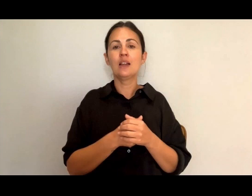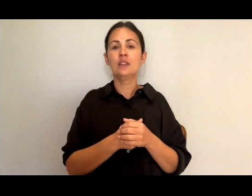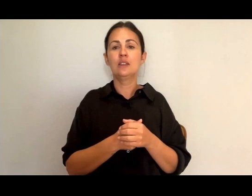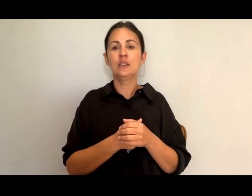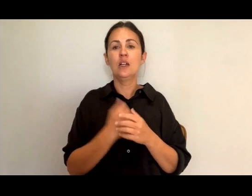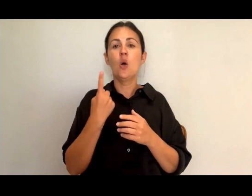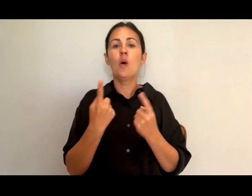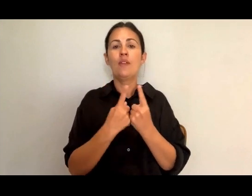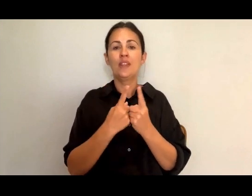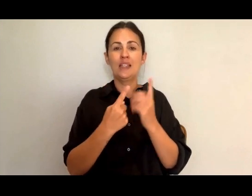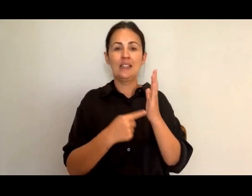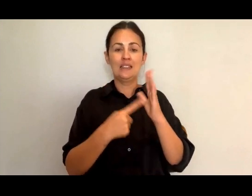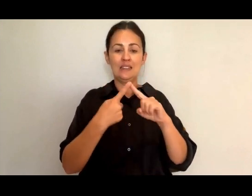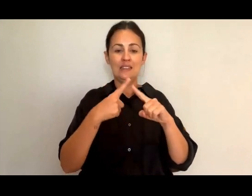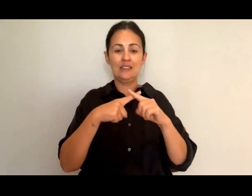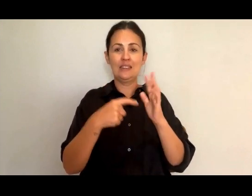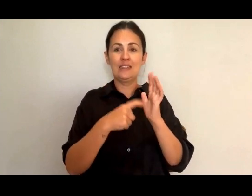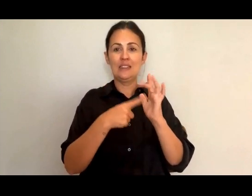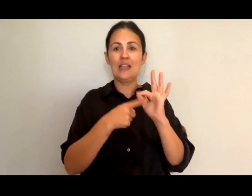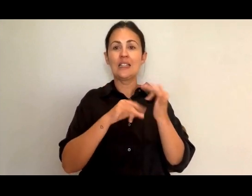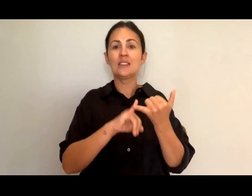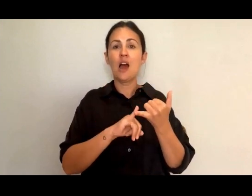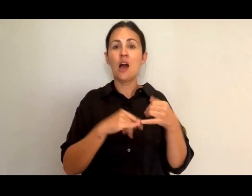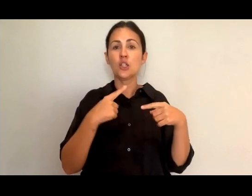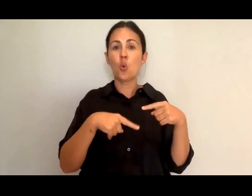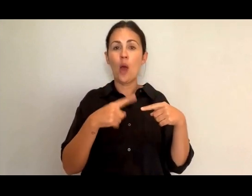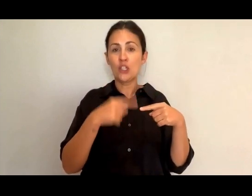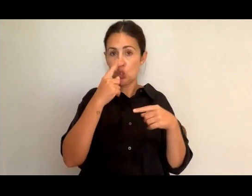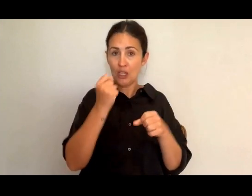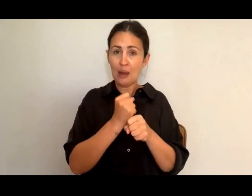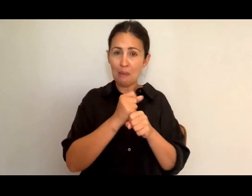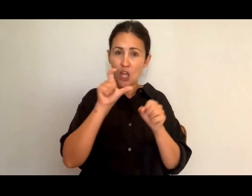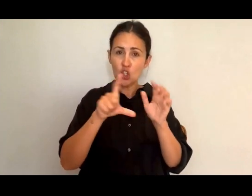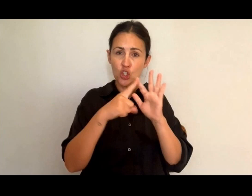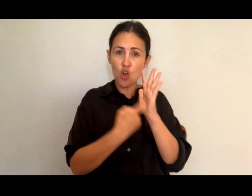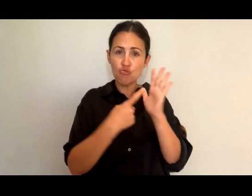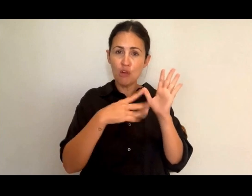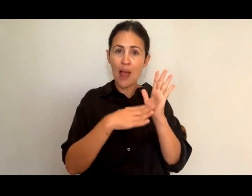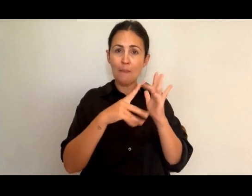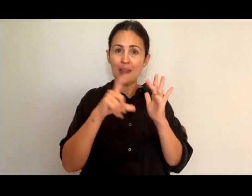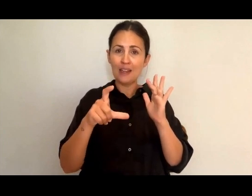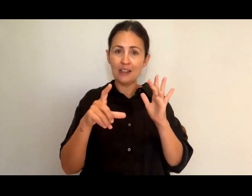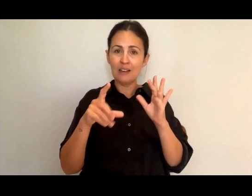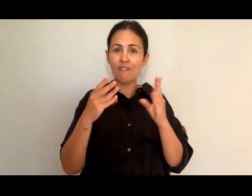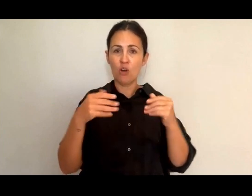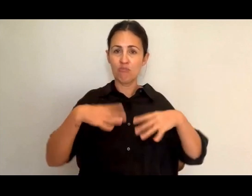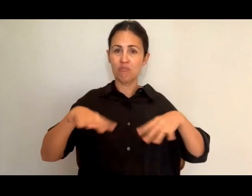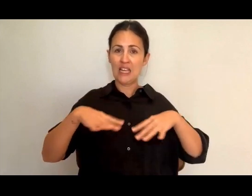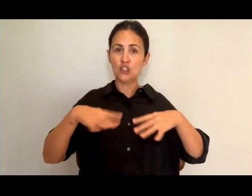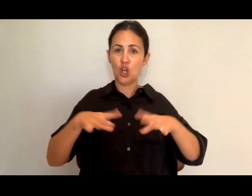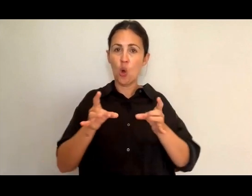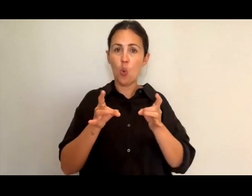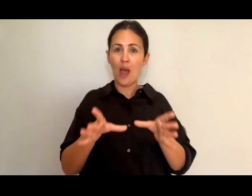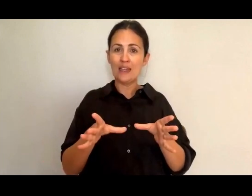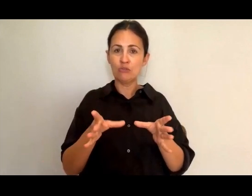can be shredded down and put into ceramic and other material and used as a building product. If we were to have legislation in New